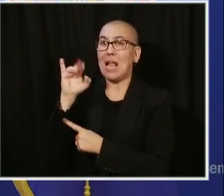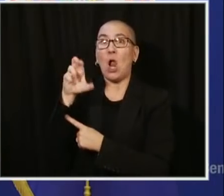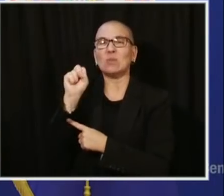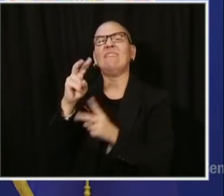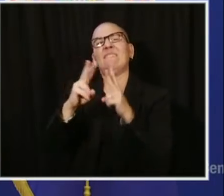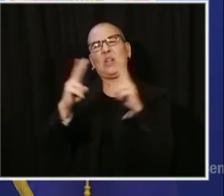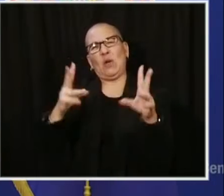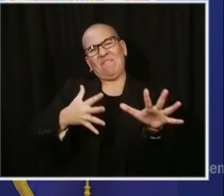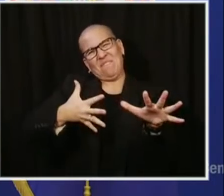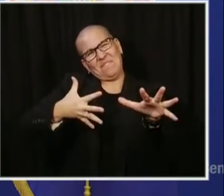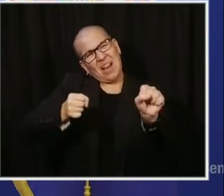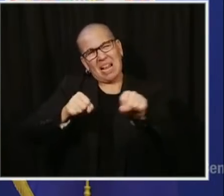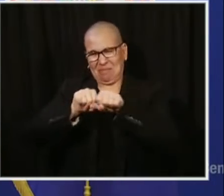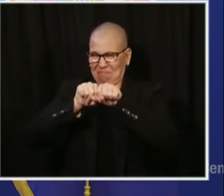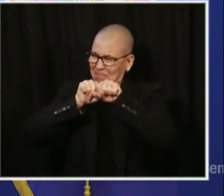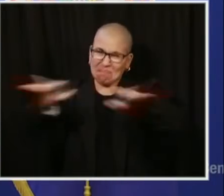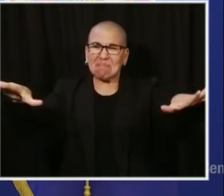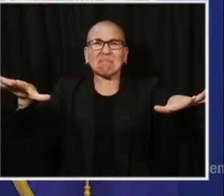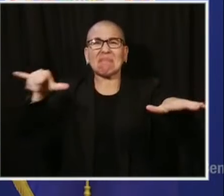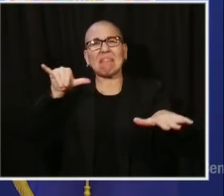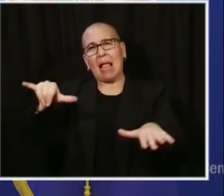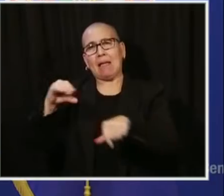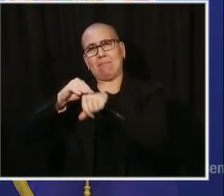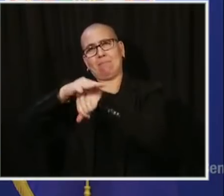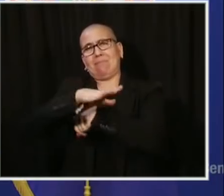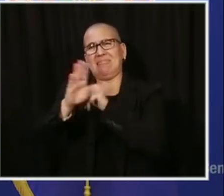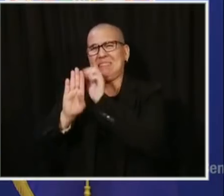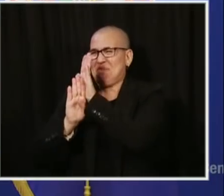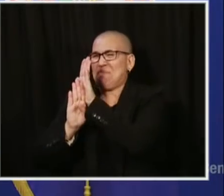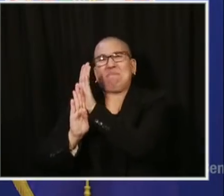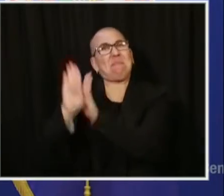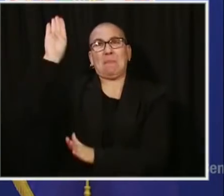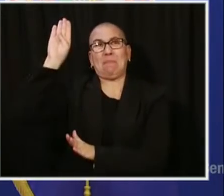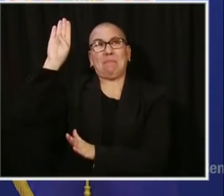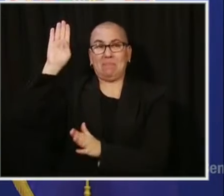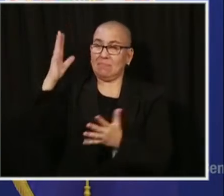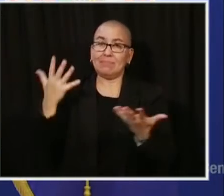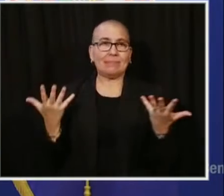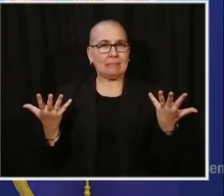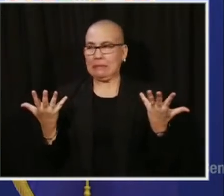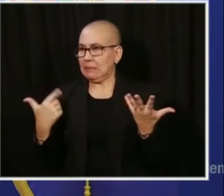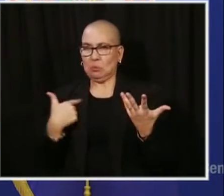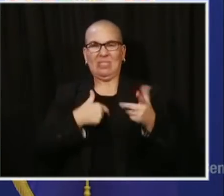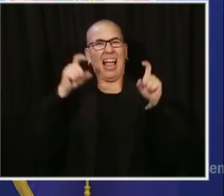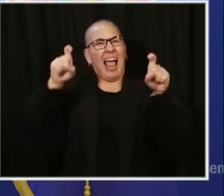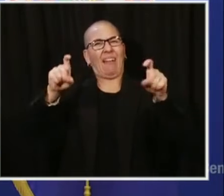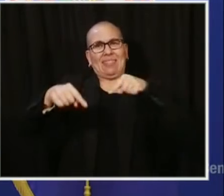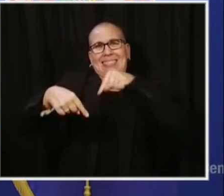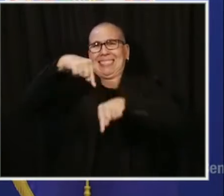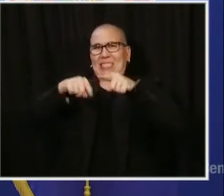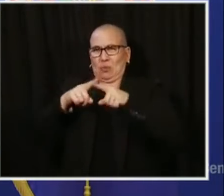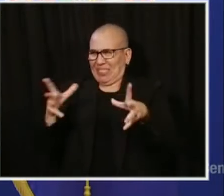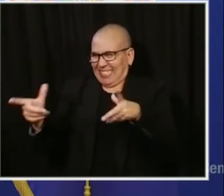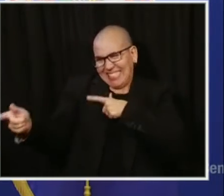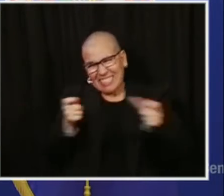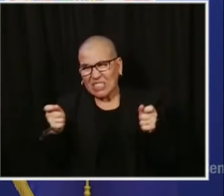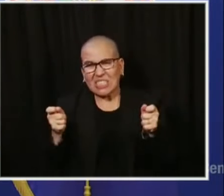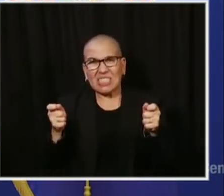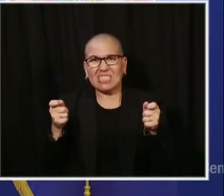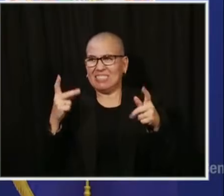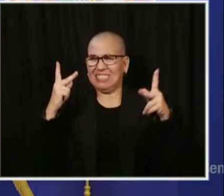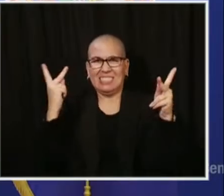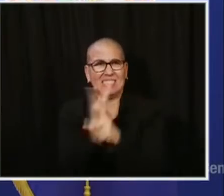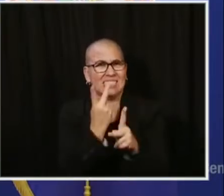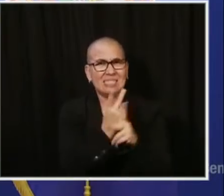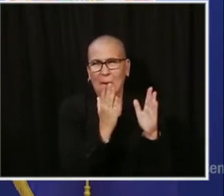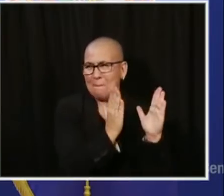continue unless we make mitigation efforts, unless we choose to adjust behaviors that we know the data supports will start